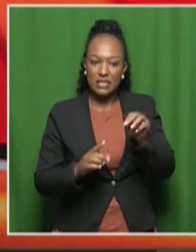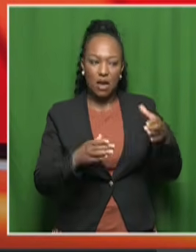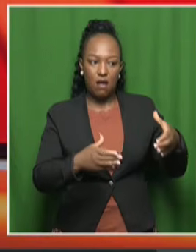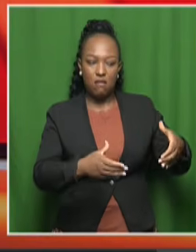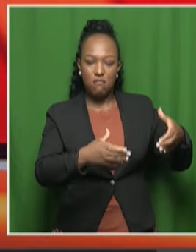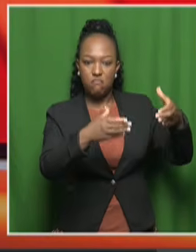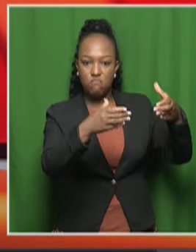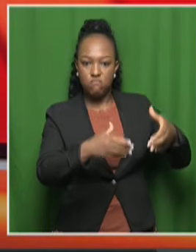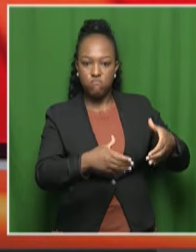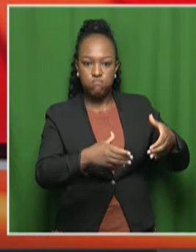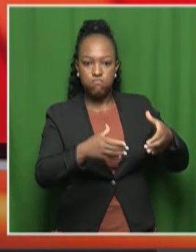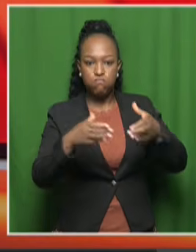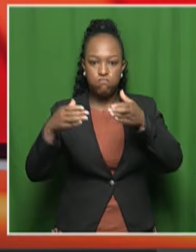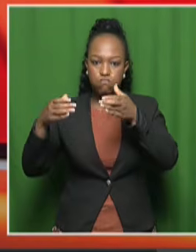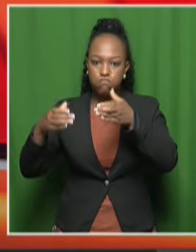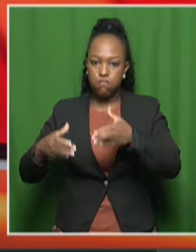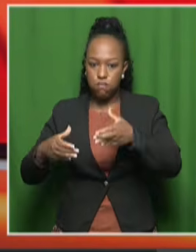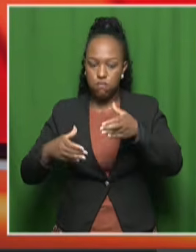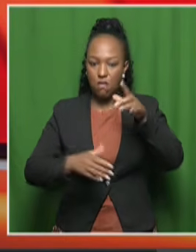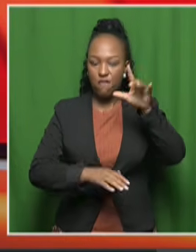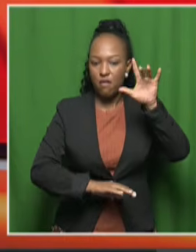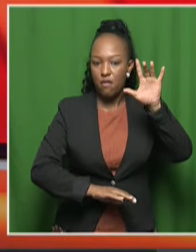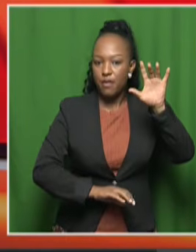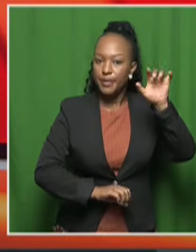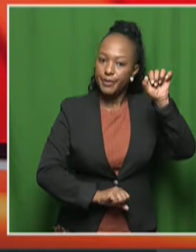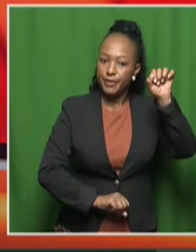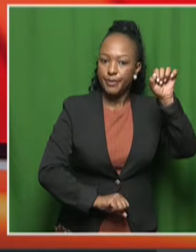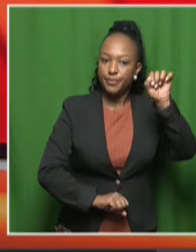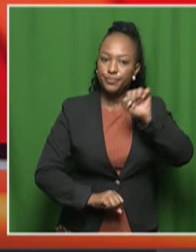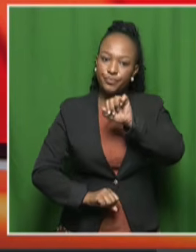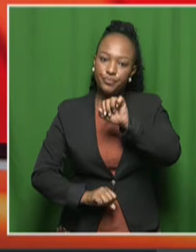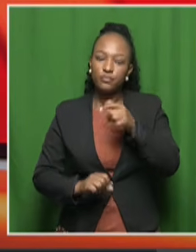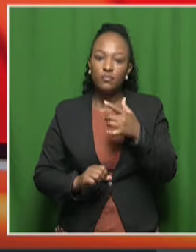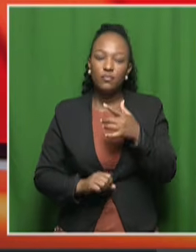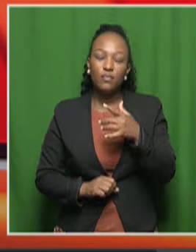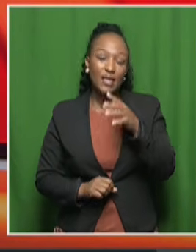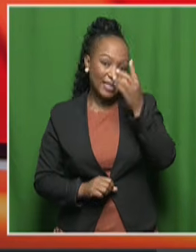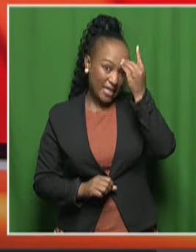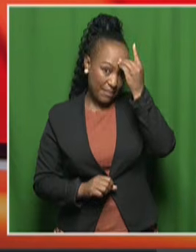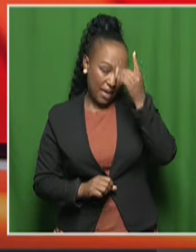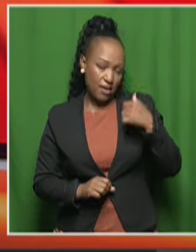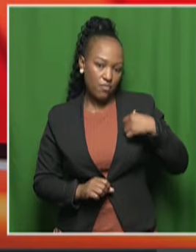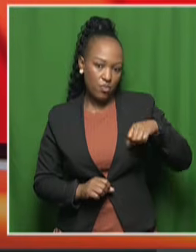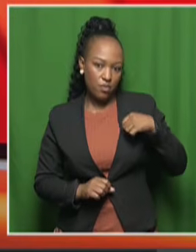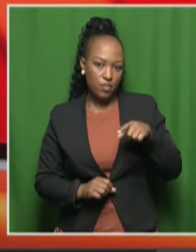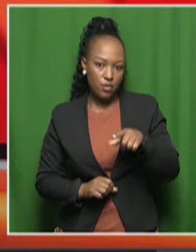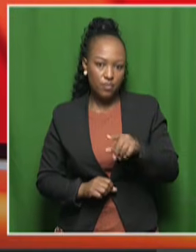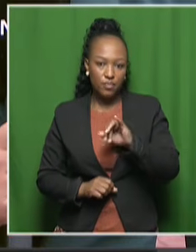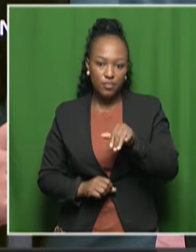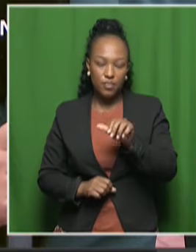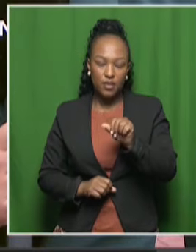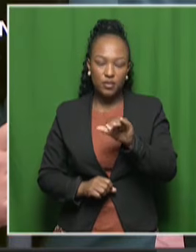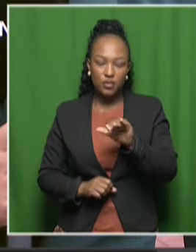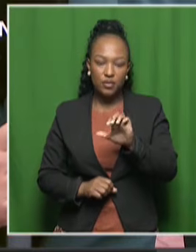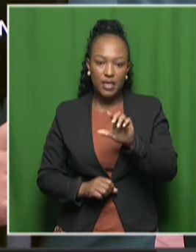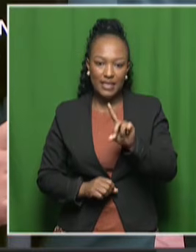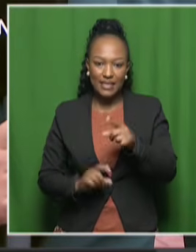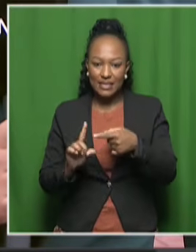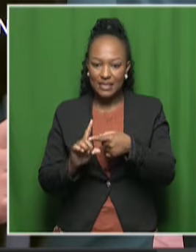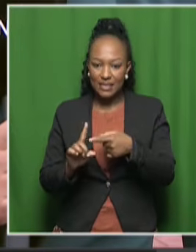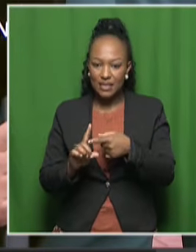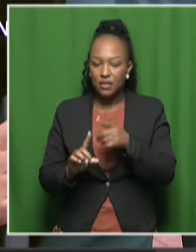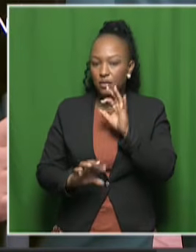in prominent and accessible locations in the eThekwini Municipality. Well, Jayed is there, Jayed Paulse. She's got more details for us. Talk